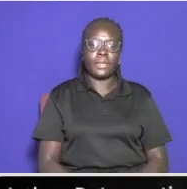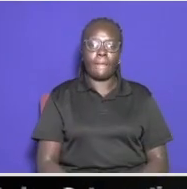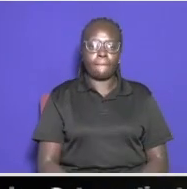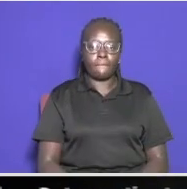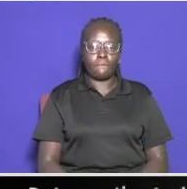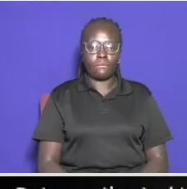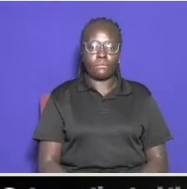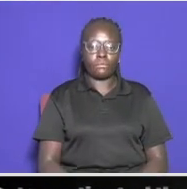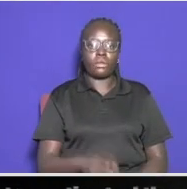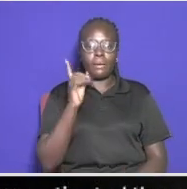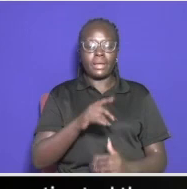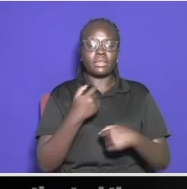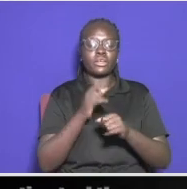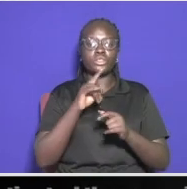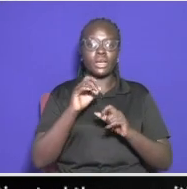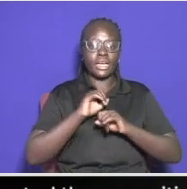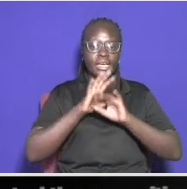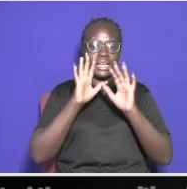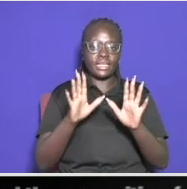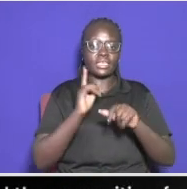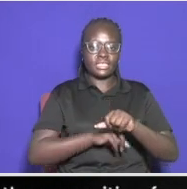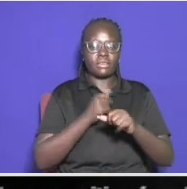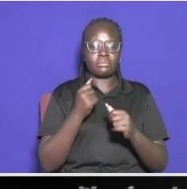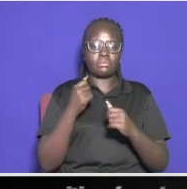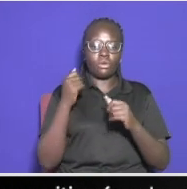And you have to make sure you're clean when you're handling cakes,